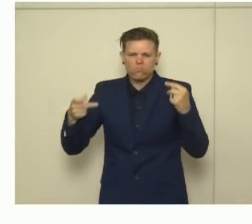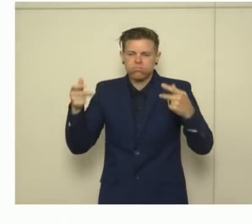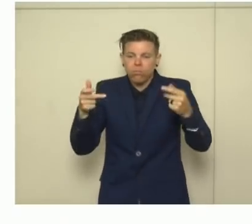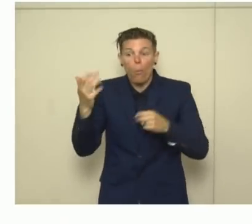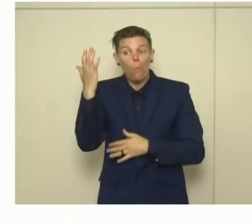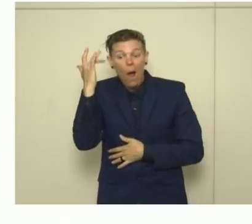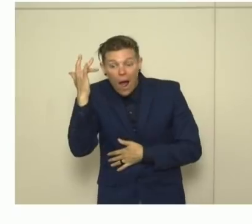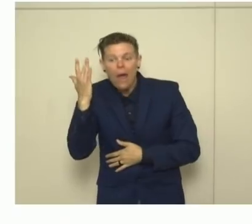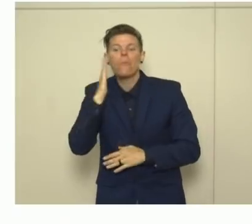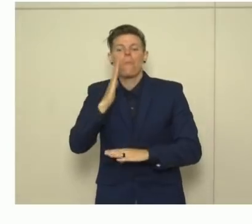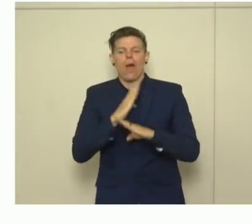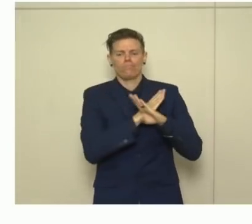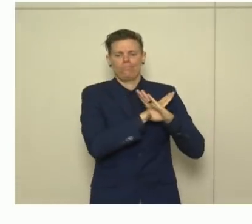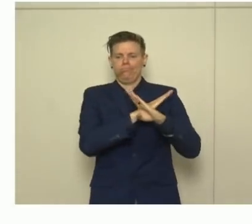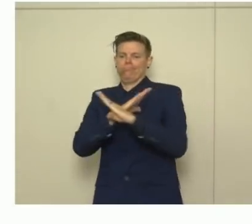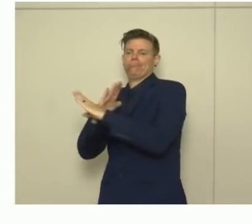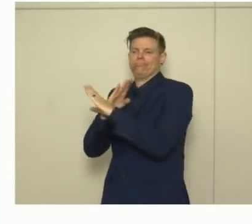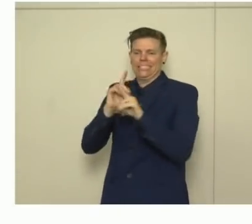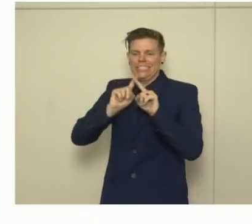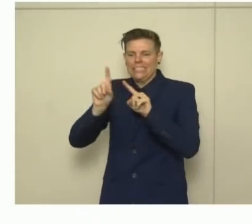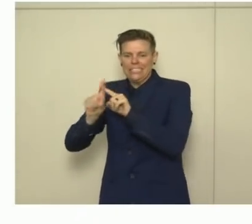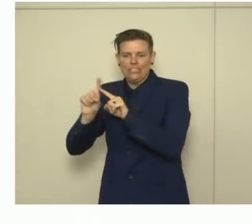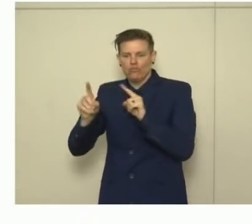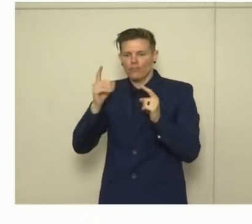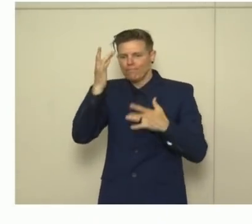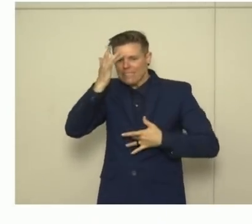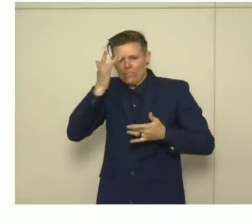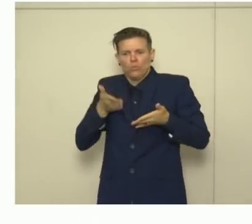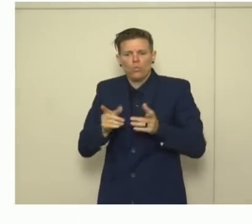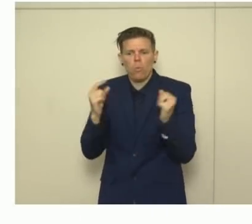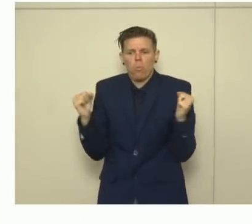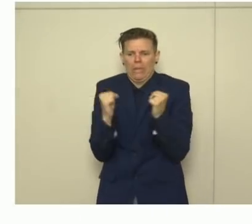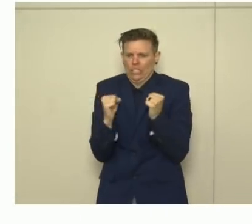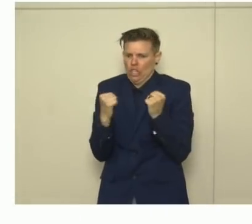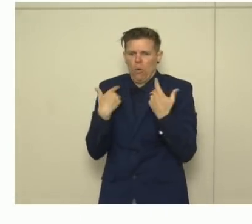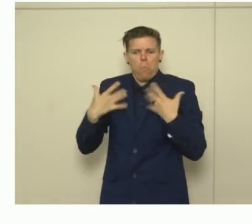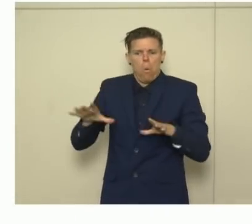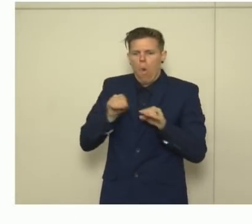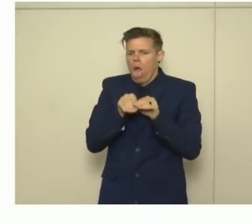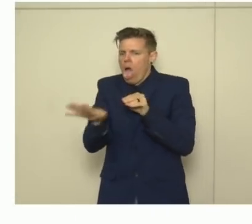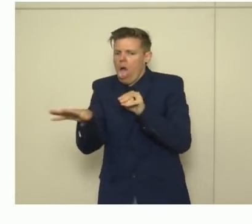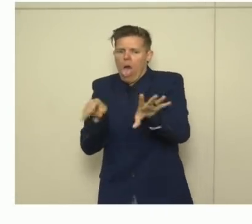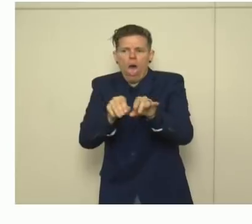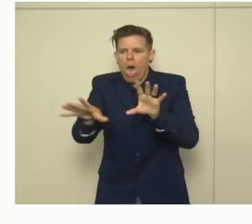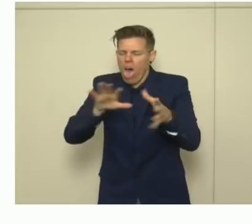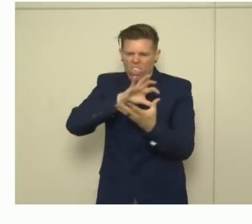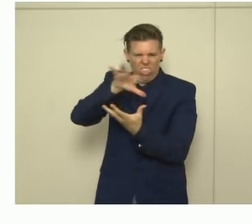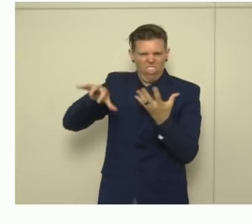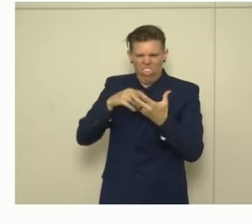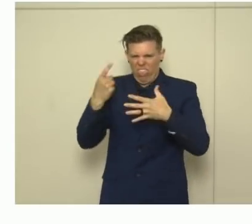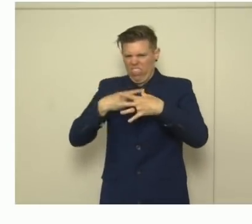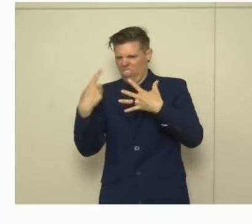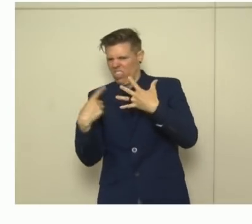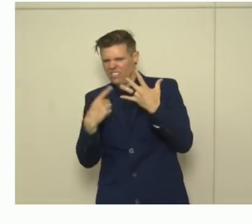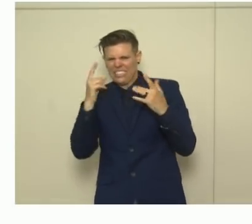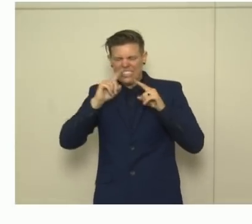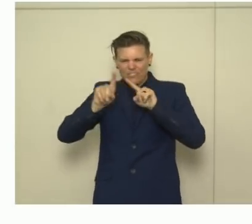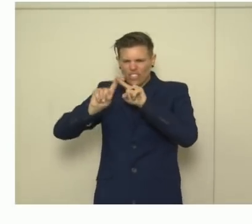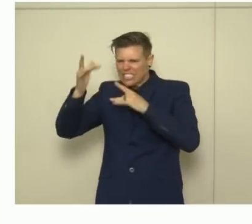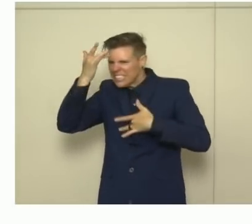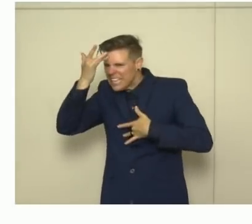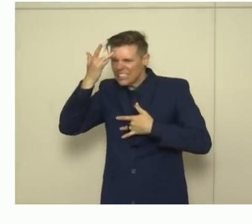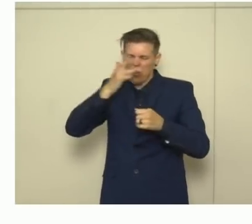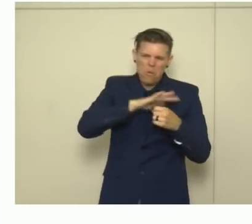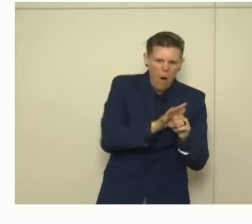out medically between influenza and COVID infections. And number two, we want to get those vaccinations out of the way so that when the new vaccines come